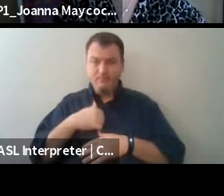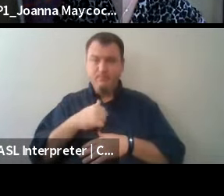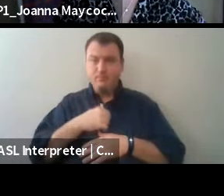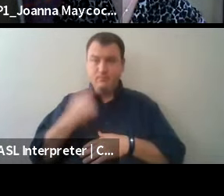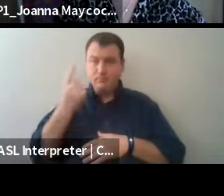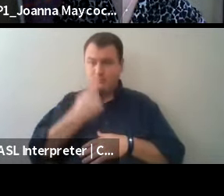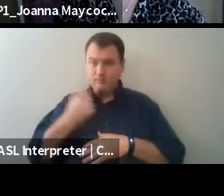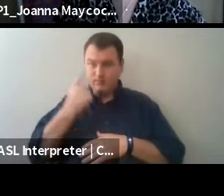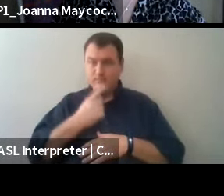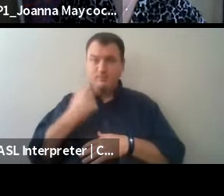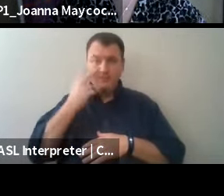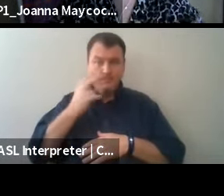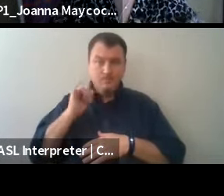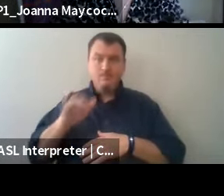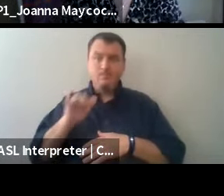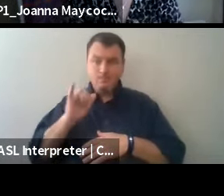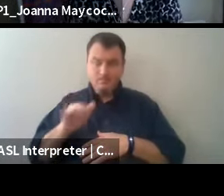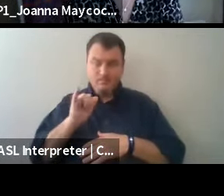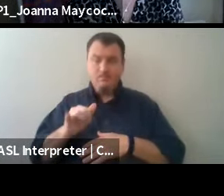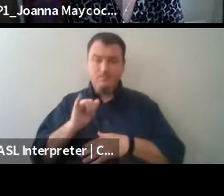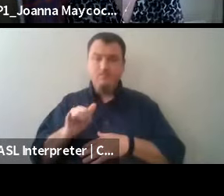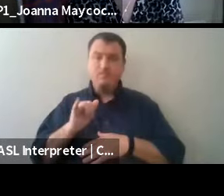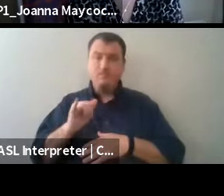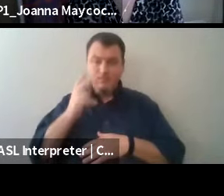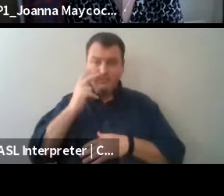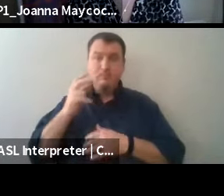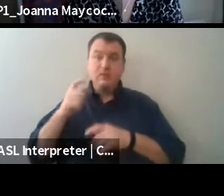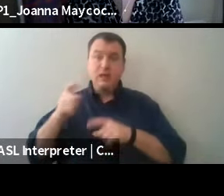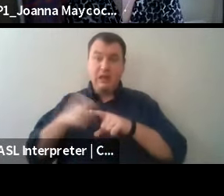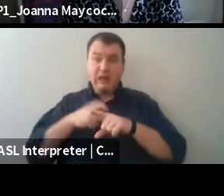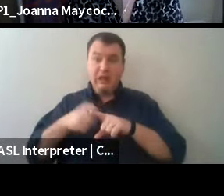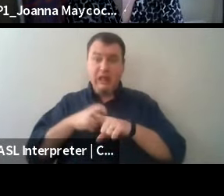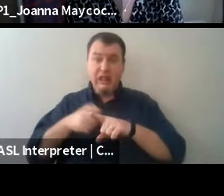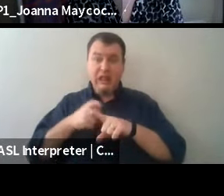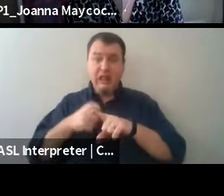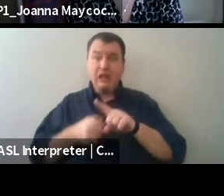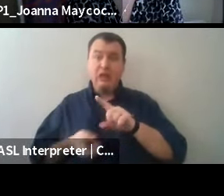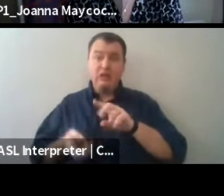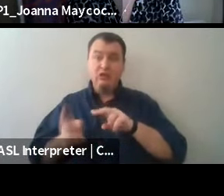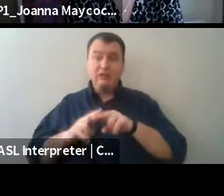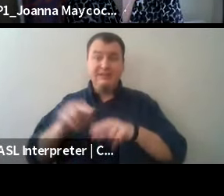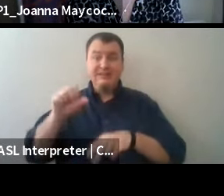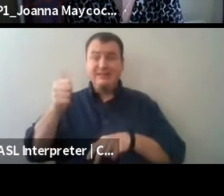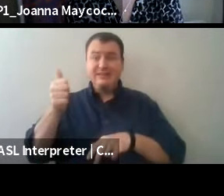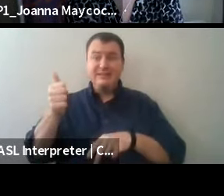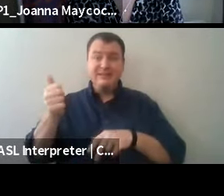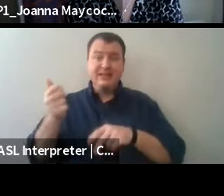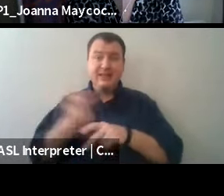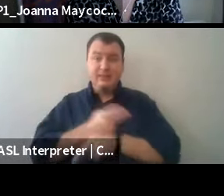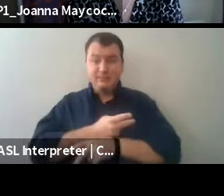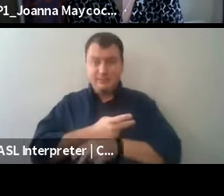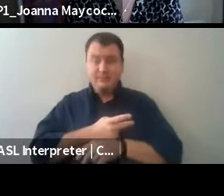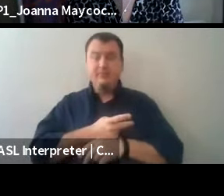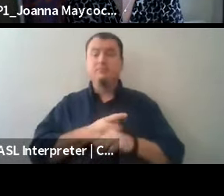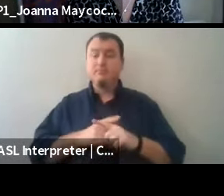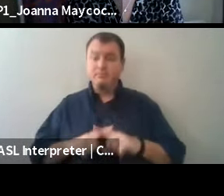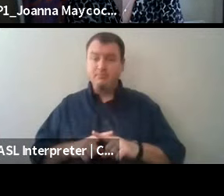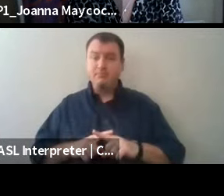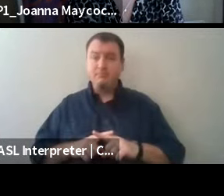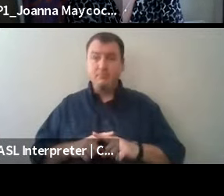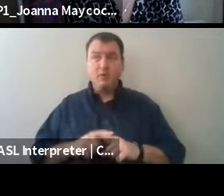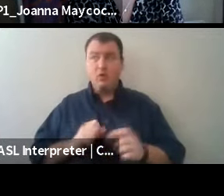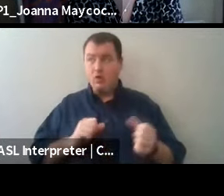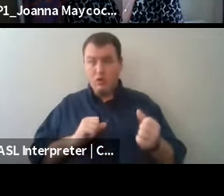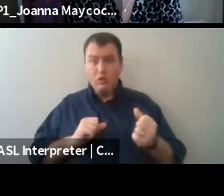saw, that the number of calls increased by almost like, you know, 10 times. And they were all